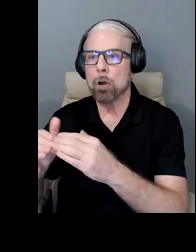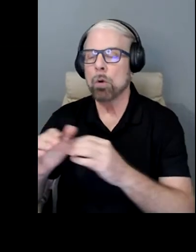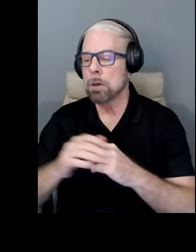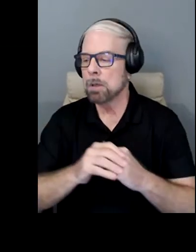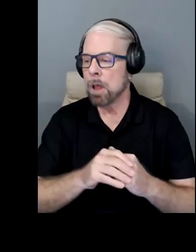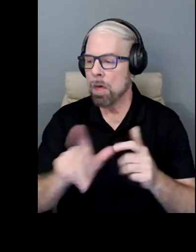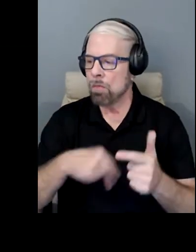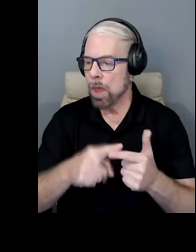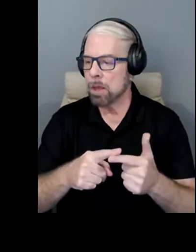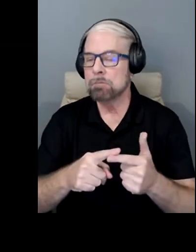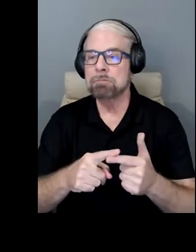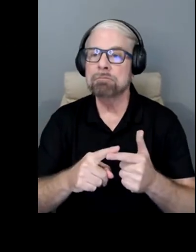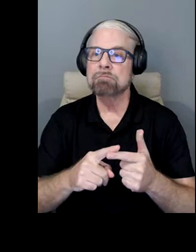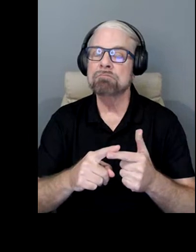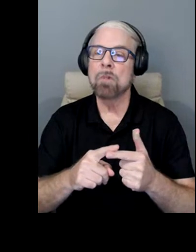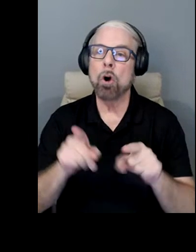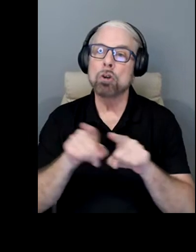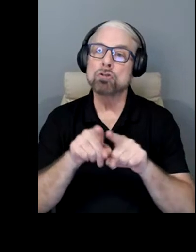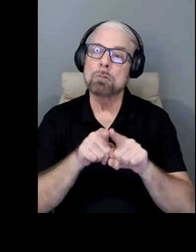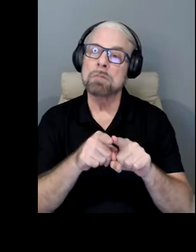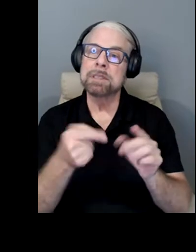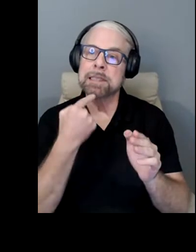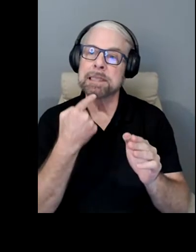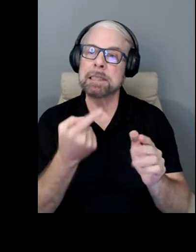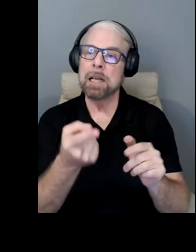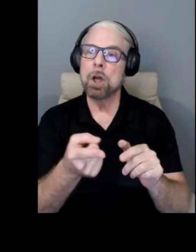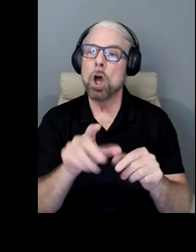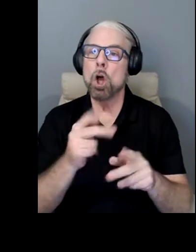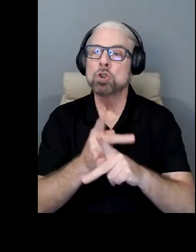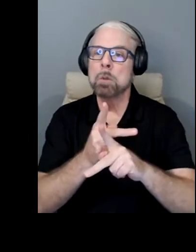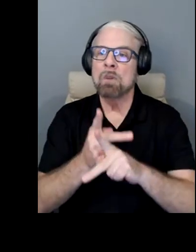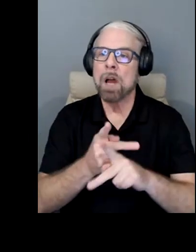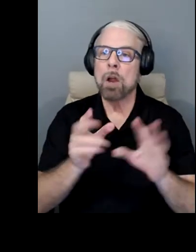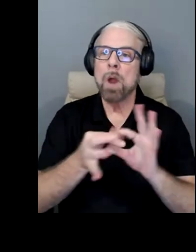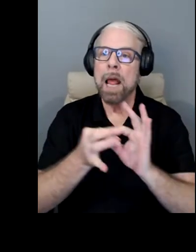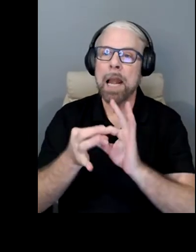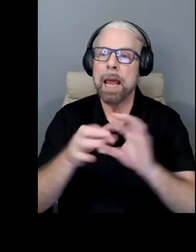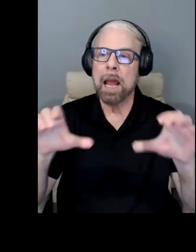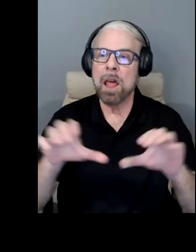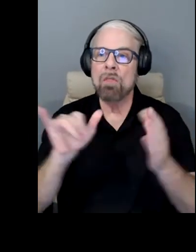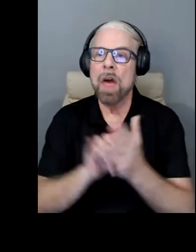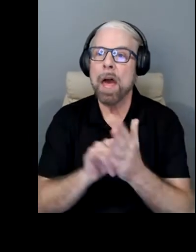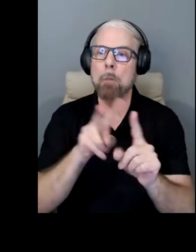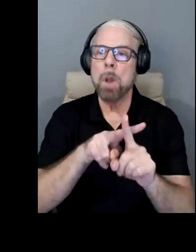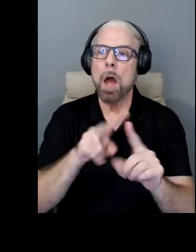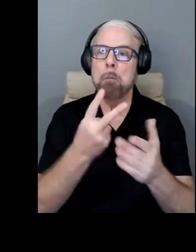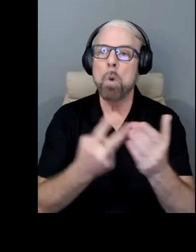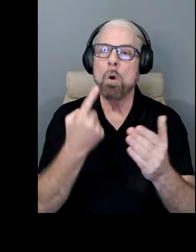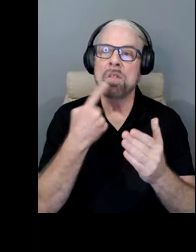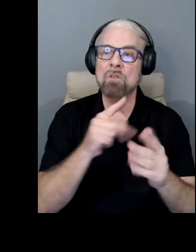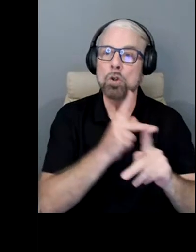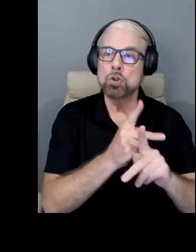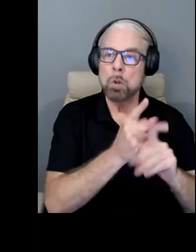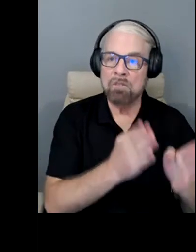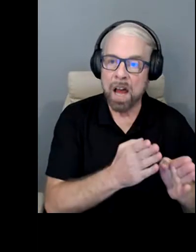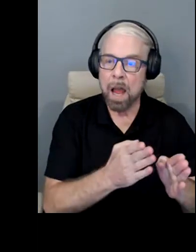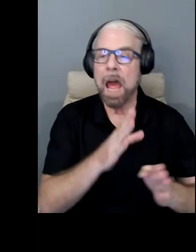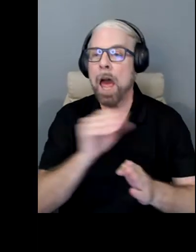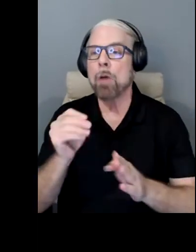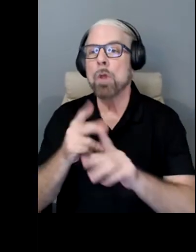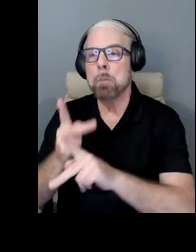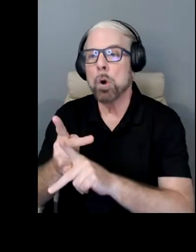And then just to point out, it just says supervisory related activities. That would apply both to the supervisor and the